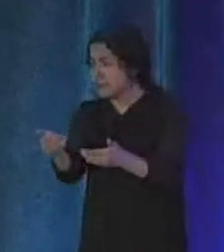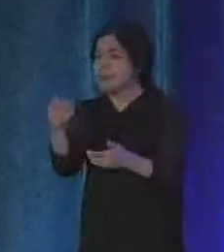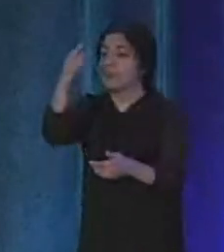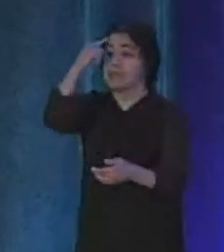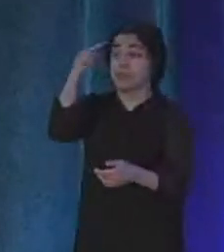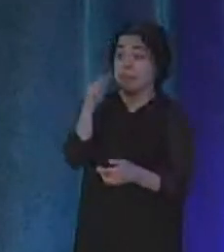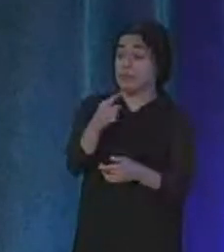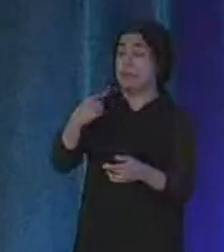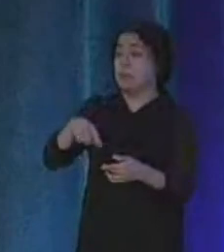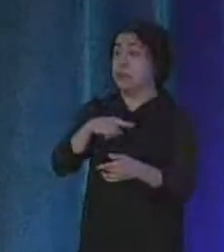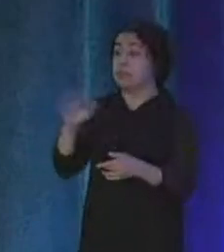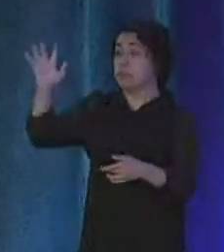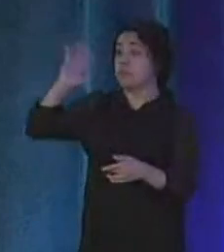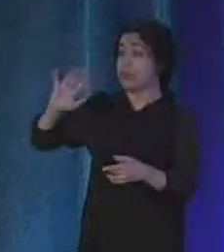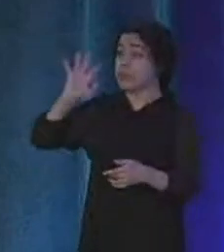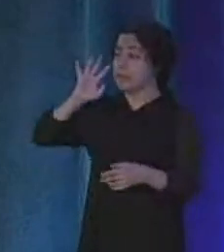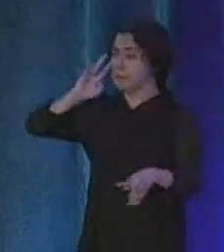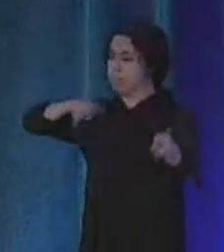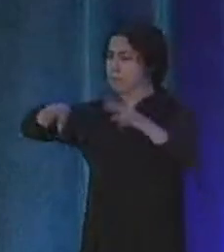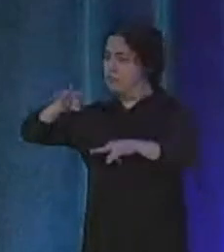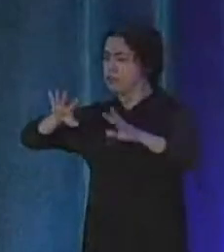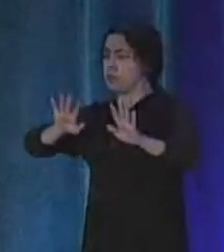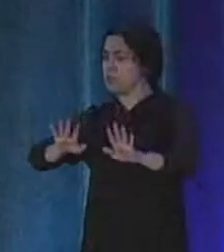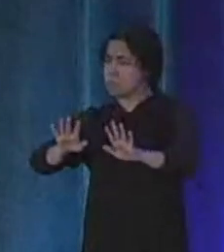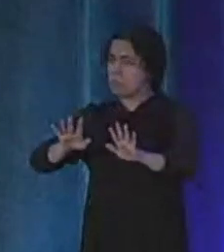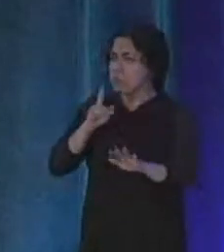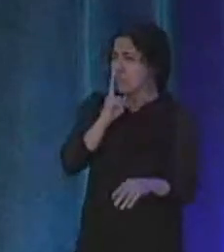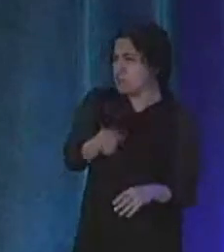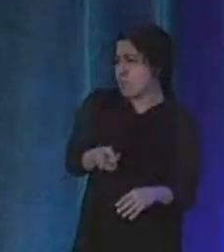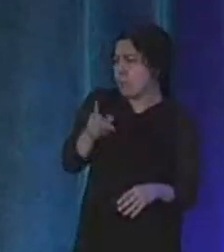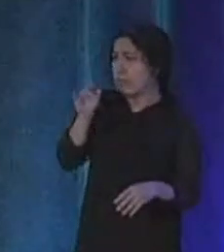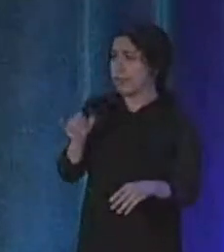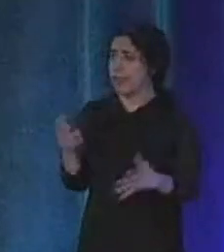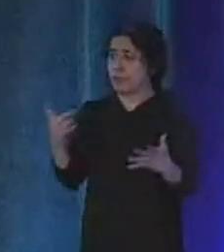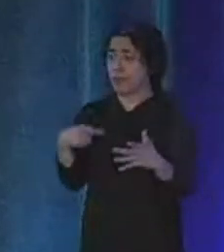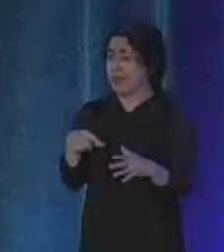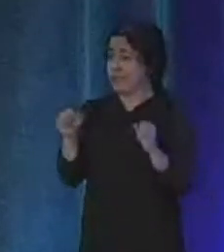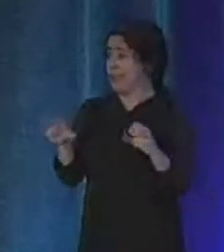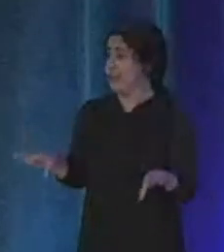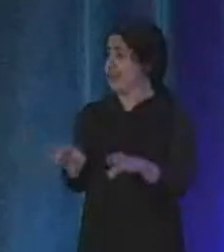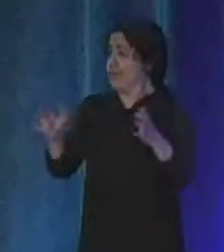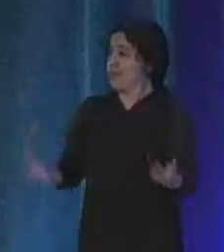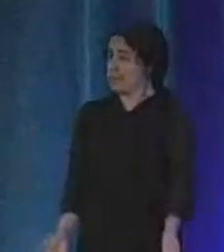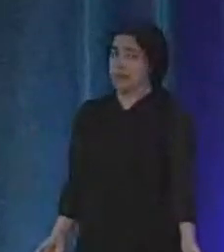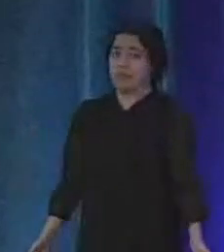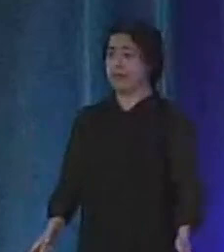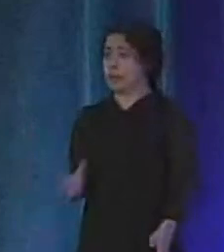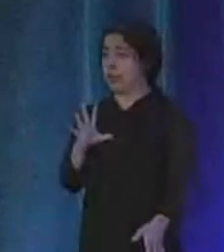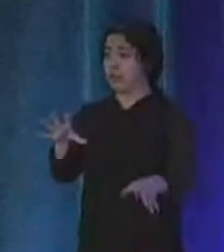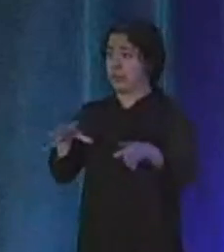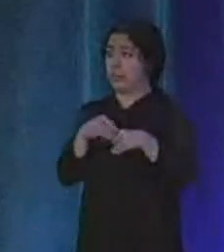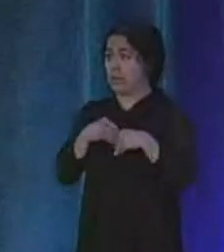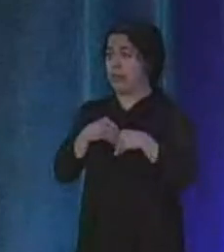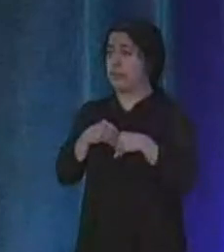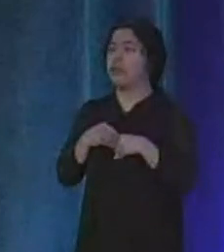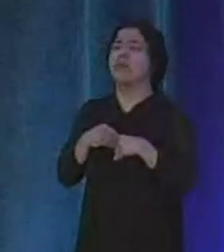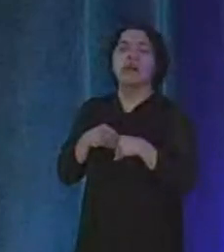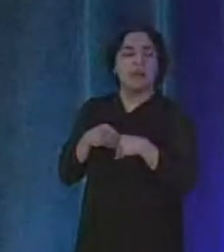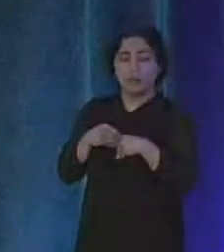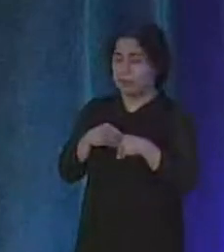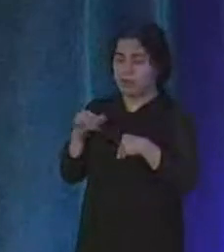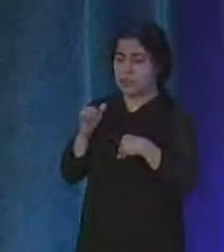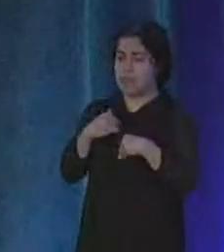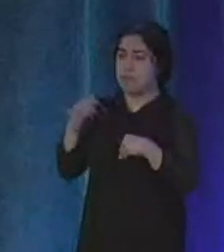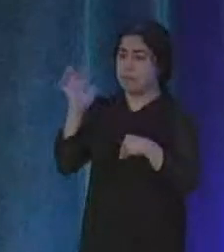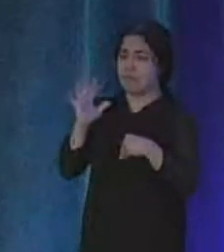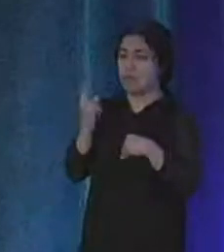we measured one time, and we were like, sure, that's what we're capable of doing. Let's be cool with that. But like I mentioned,